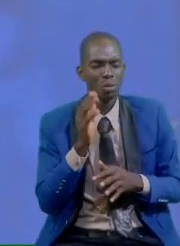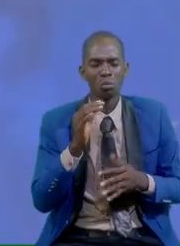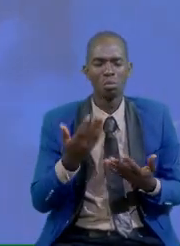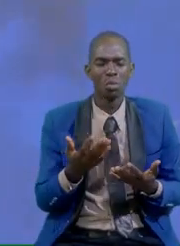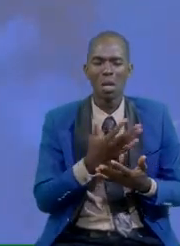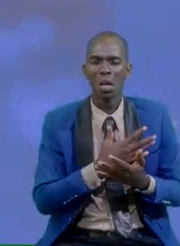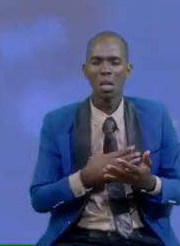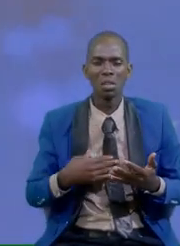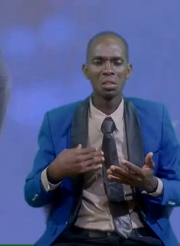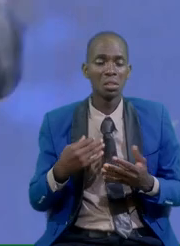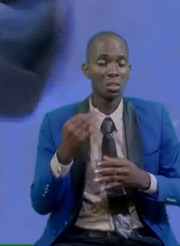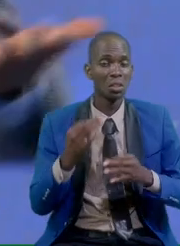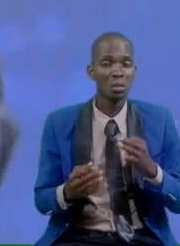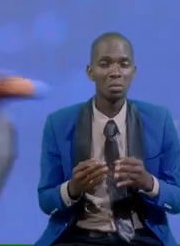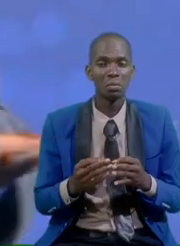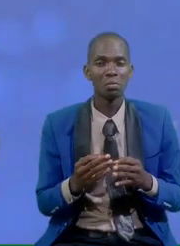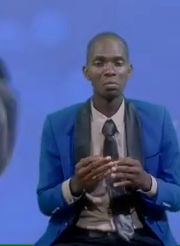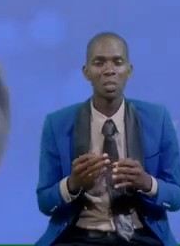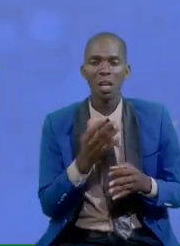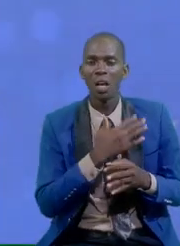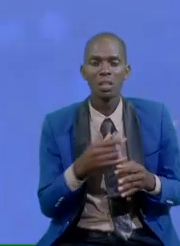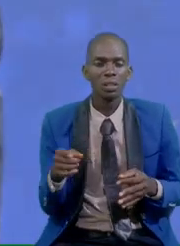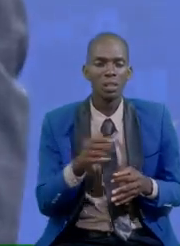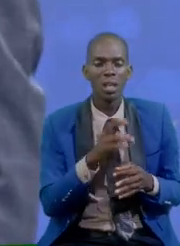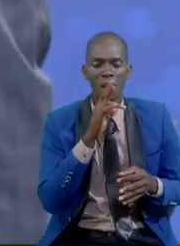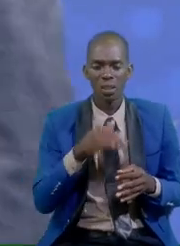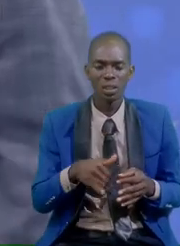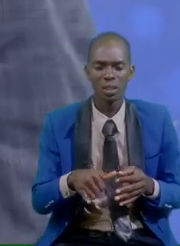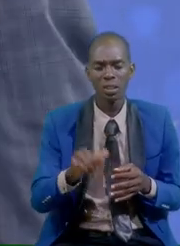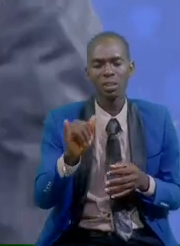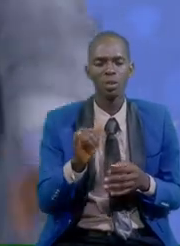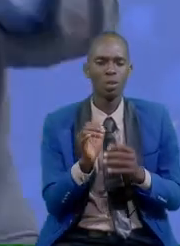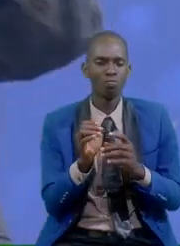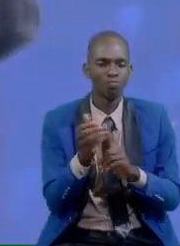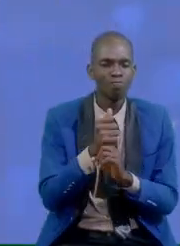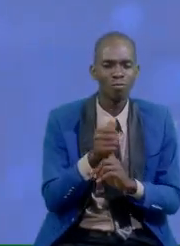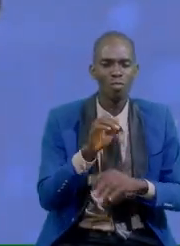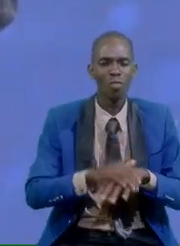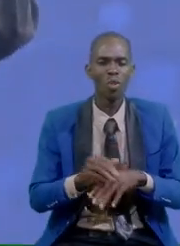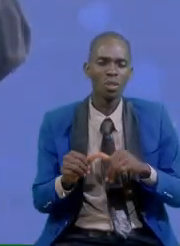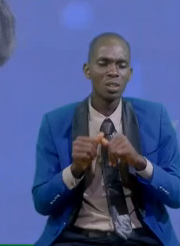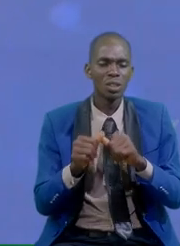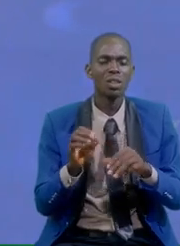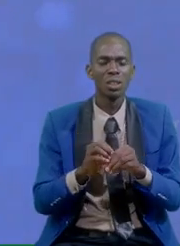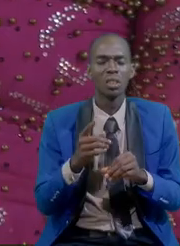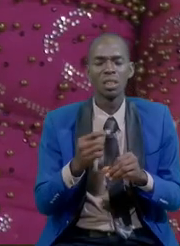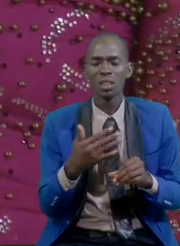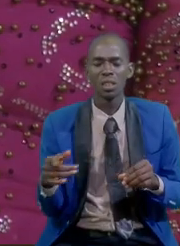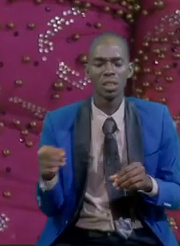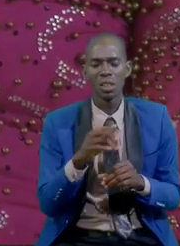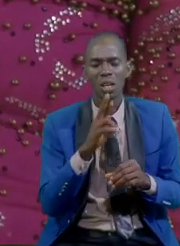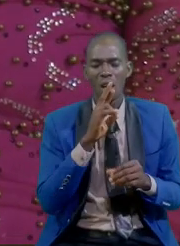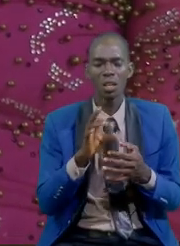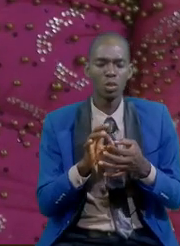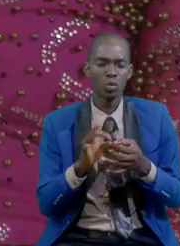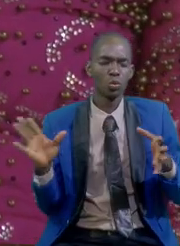aid for their ears. They're loose and they're still holding on to the things they're loose from. Tonight, when you are loose,